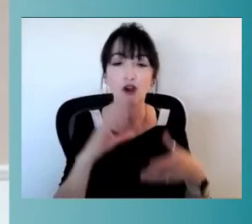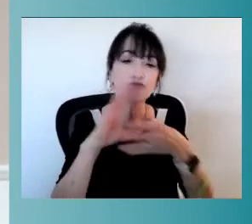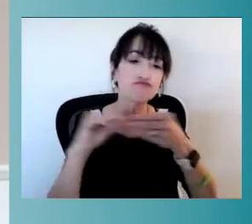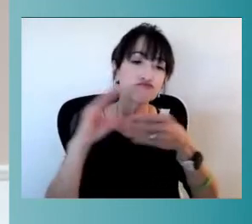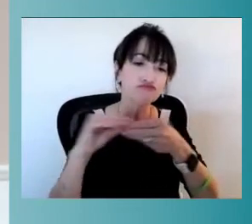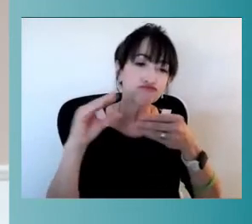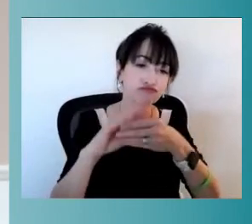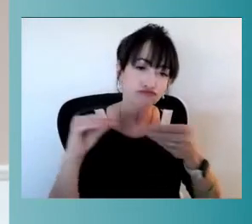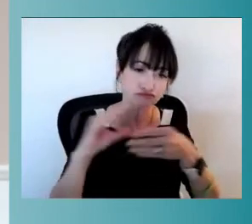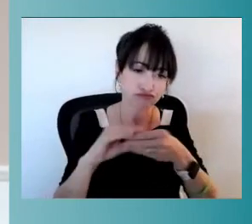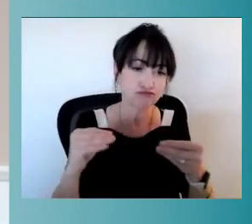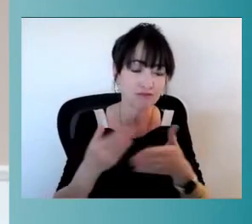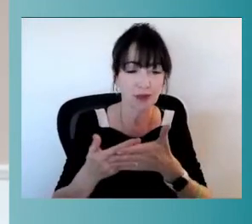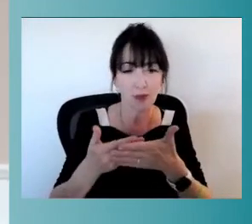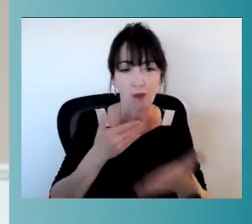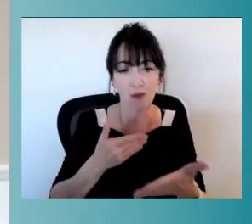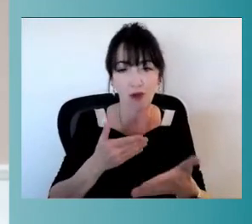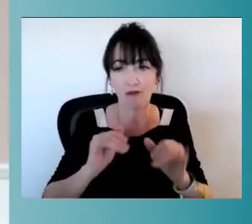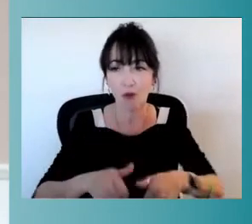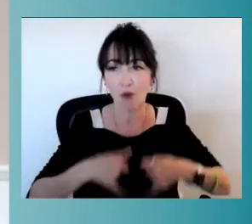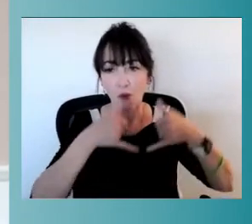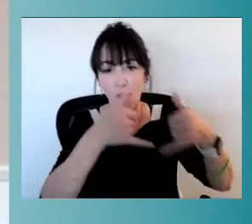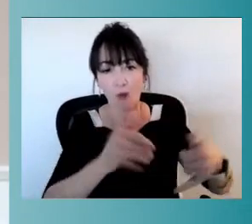we award our winners.